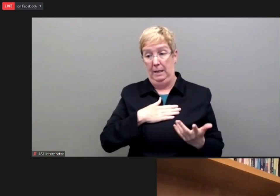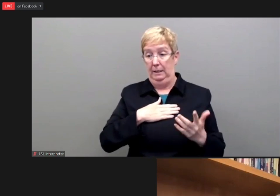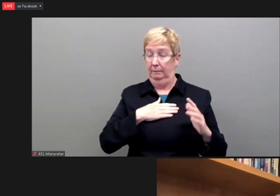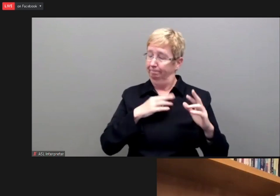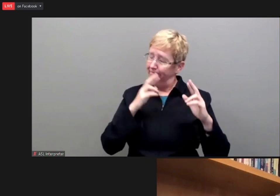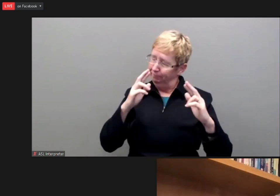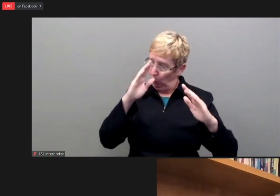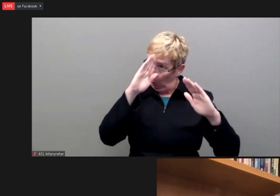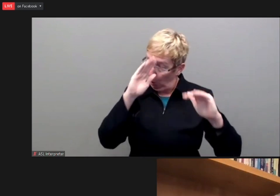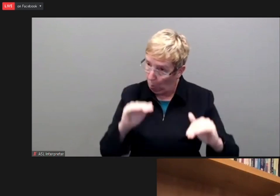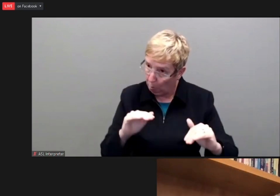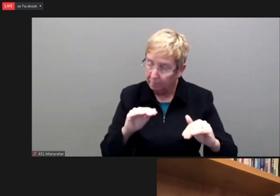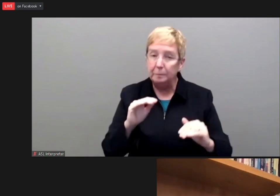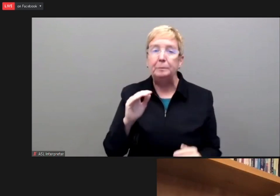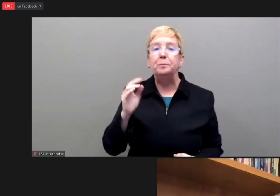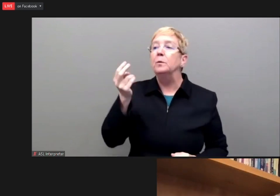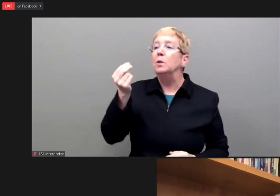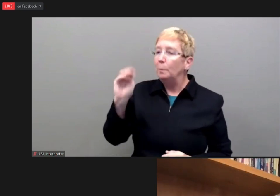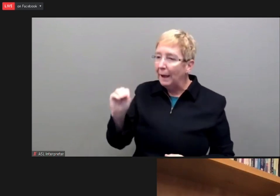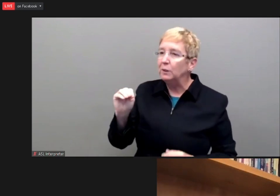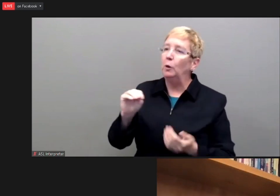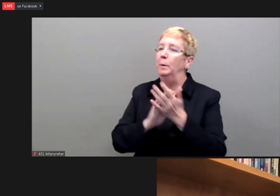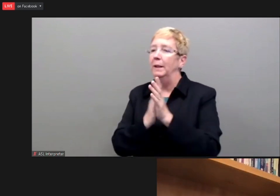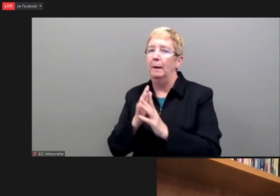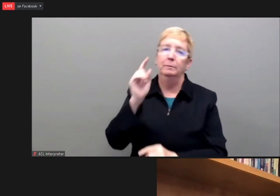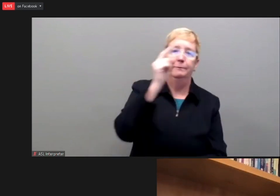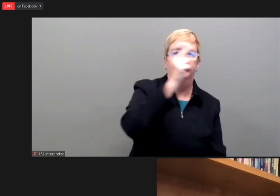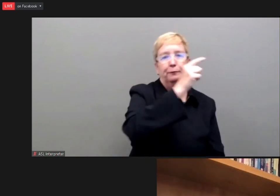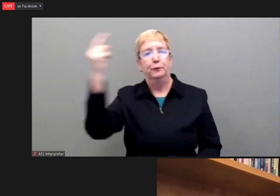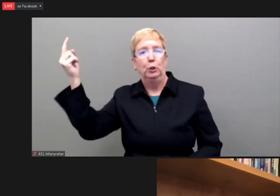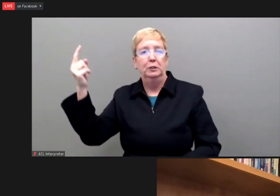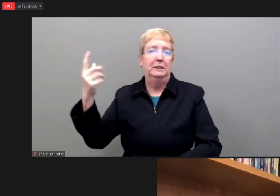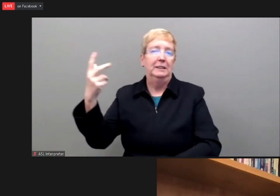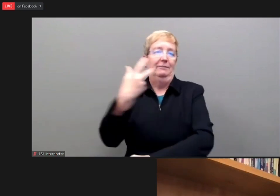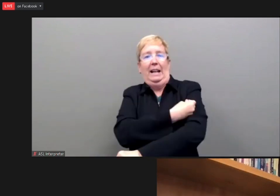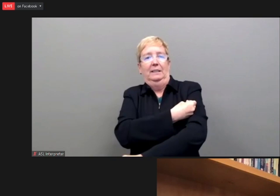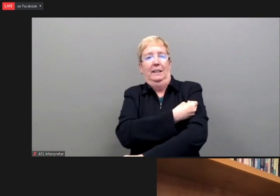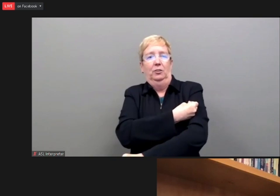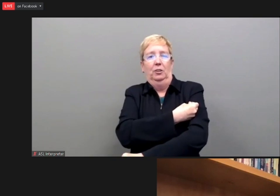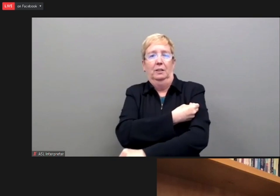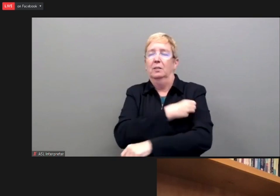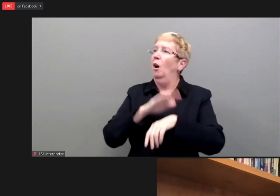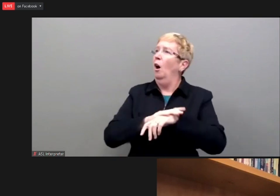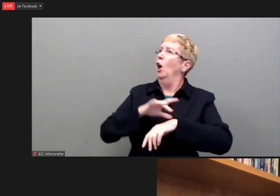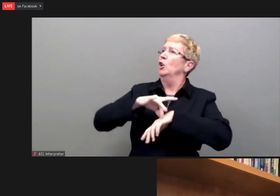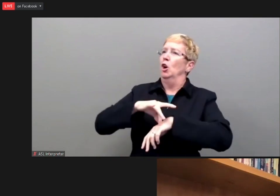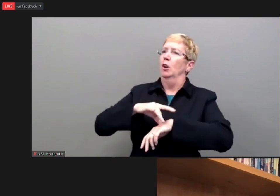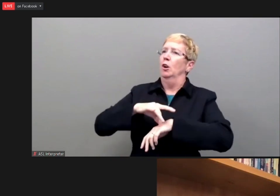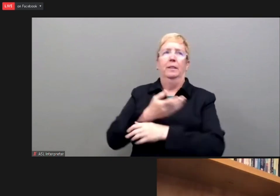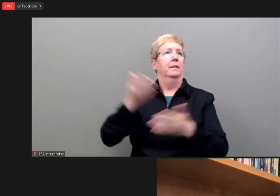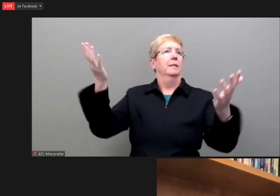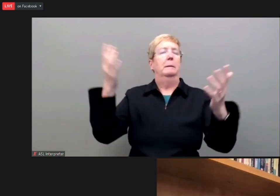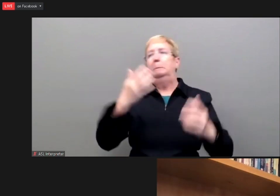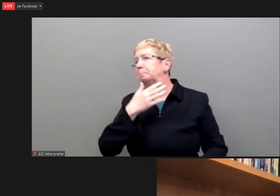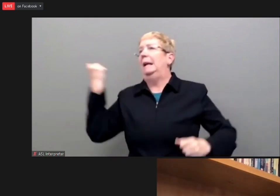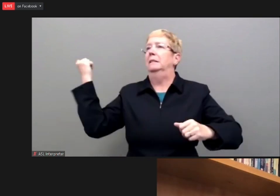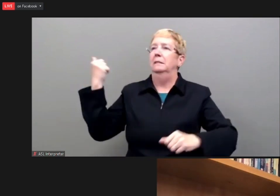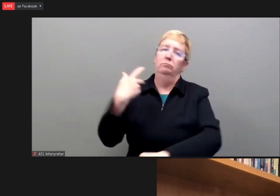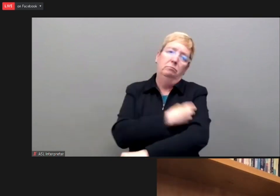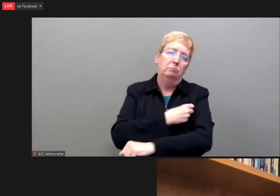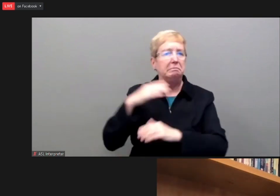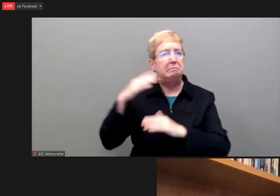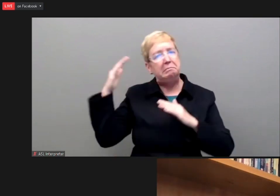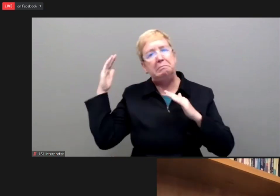that New Mexico can be the most vaccinated place on earth, and we eradicate to the highest degree that you can a